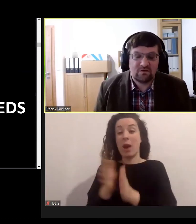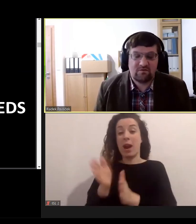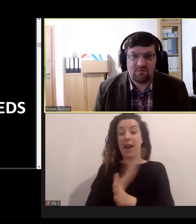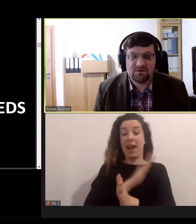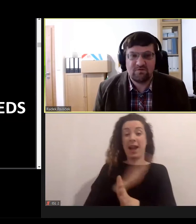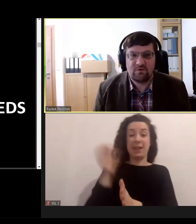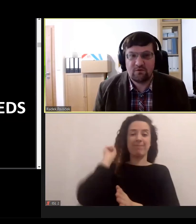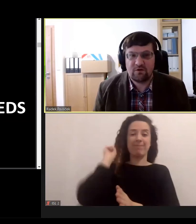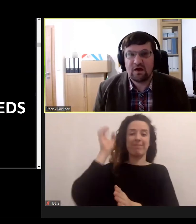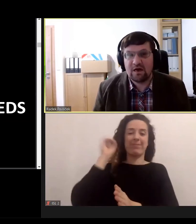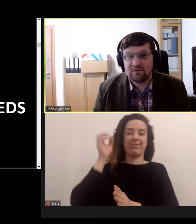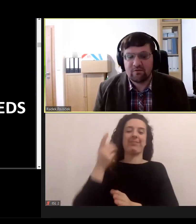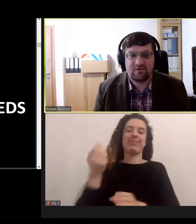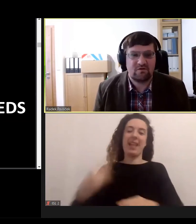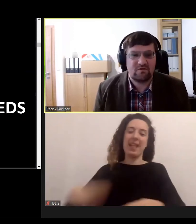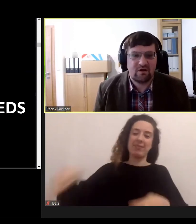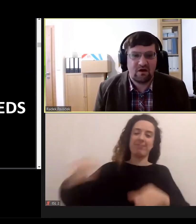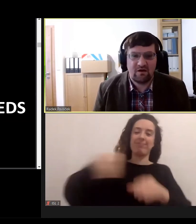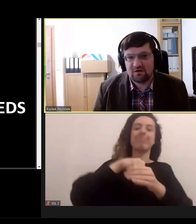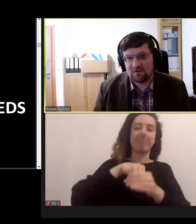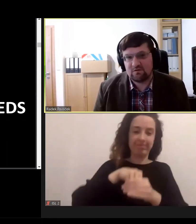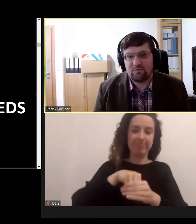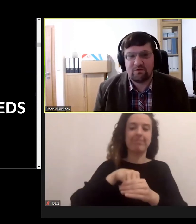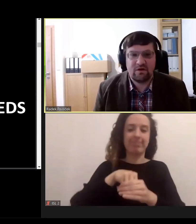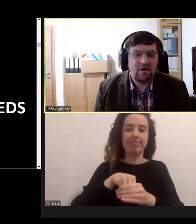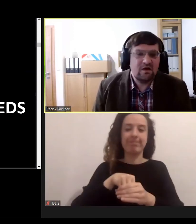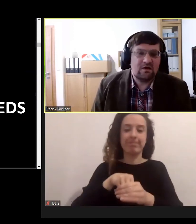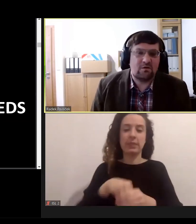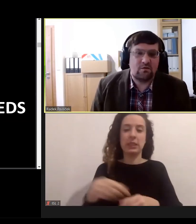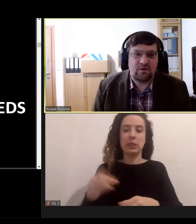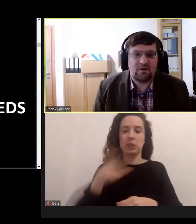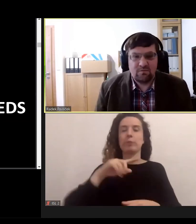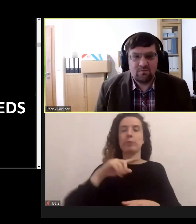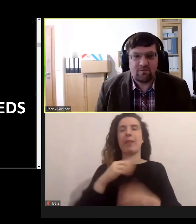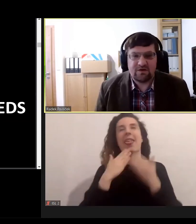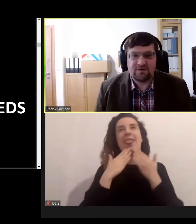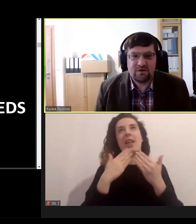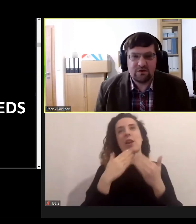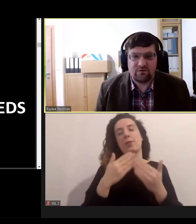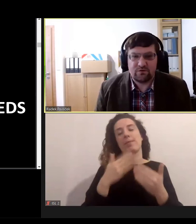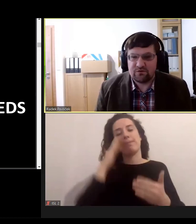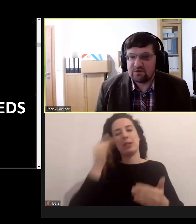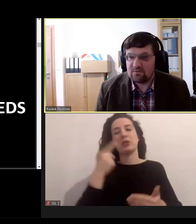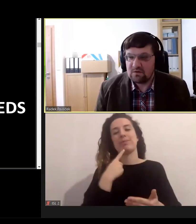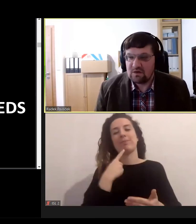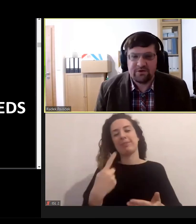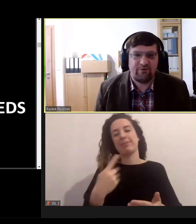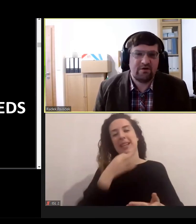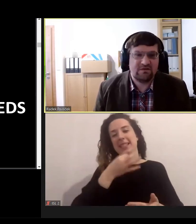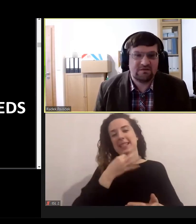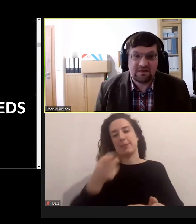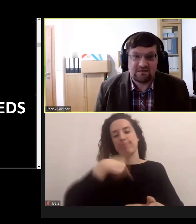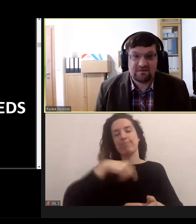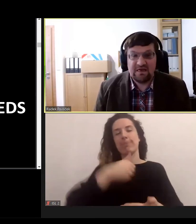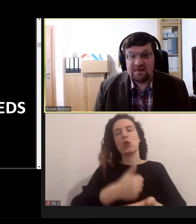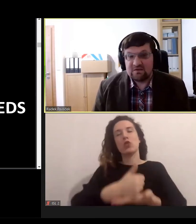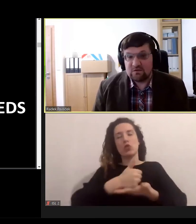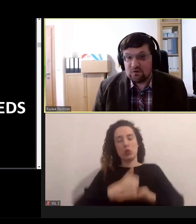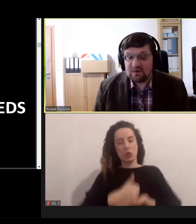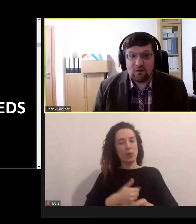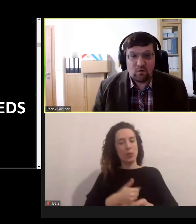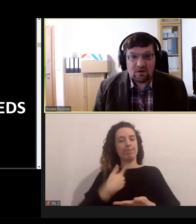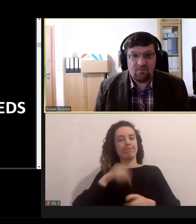was led by COVID-19. Our university is called Masaryk University, as